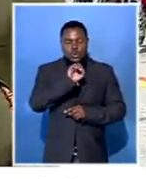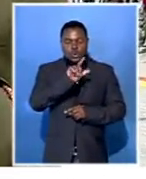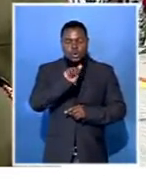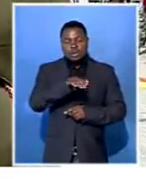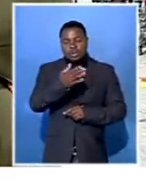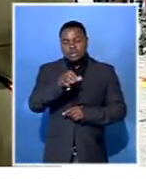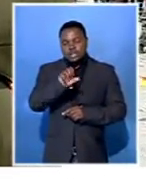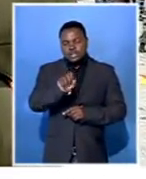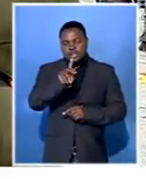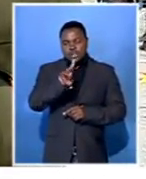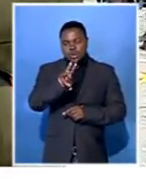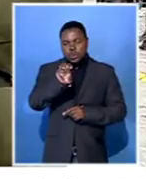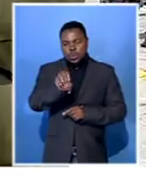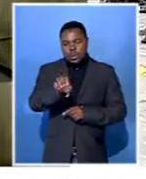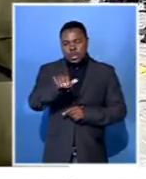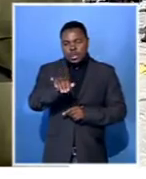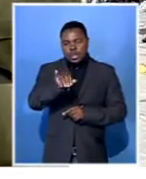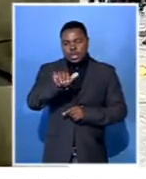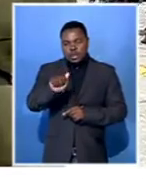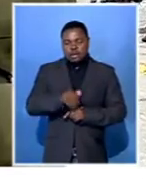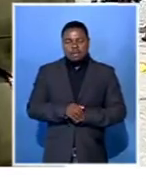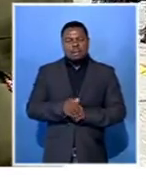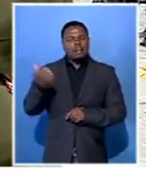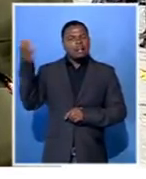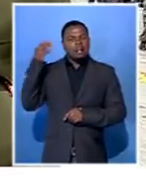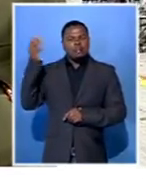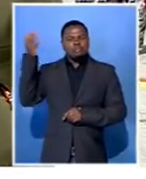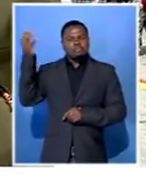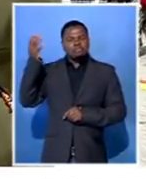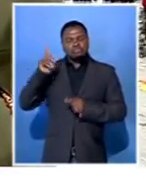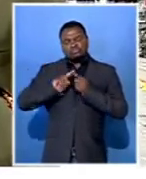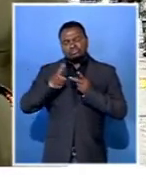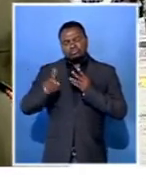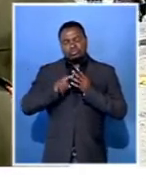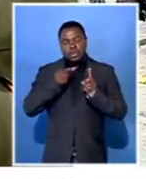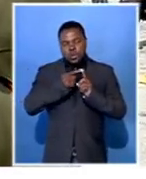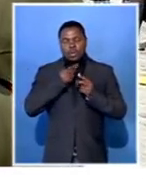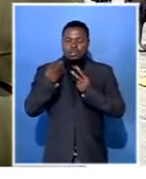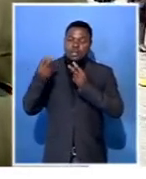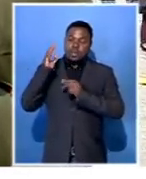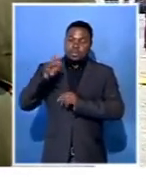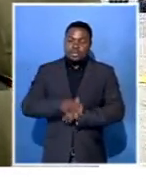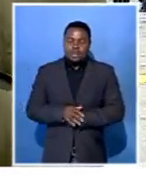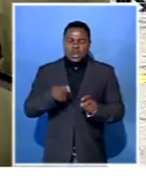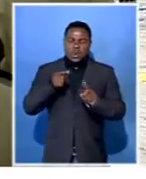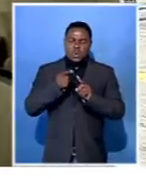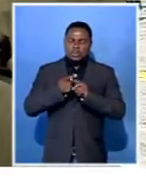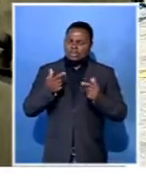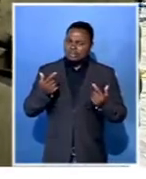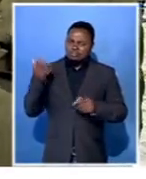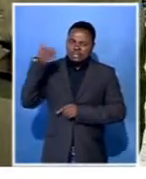And if we look back at most of his speeches during that time, he spoke a lot about the challenges